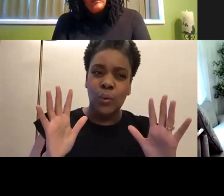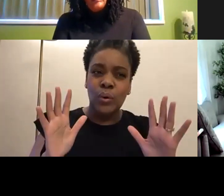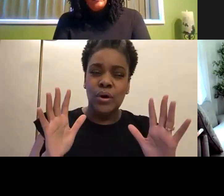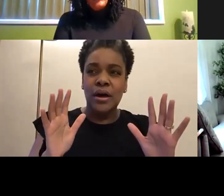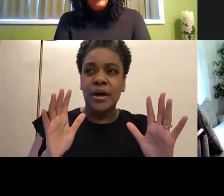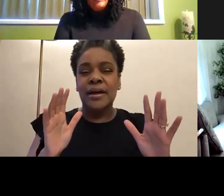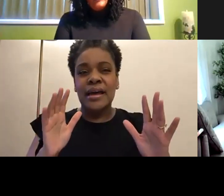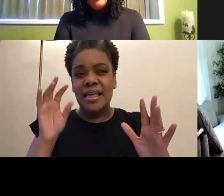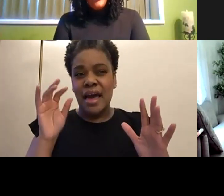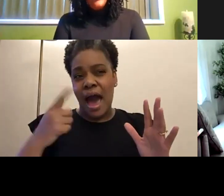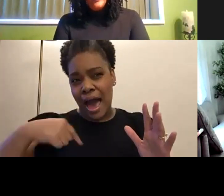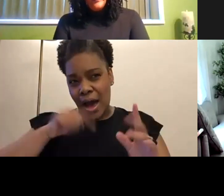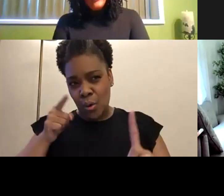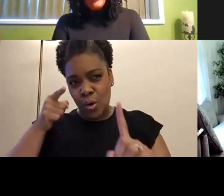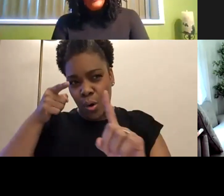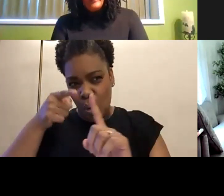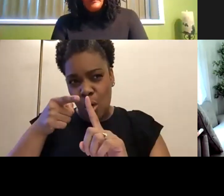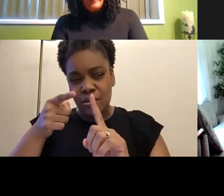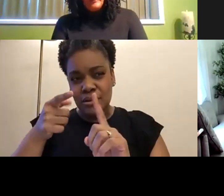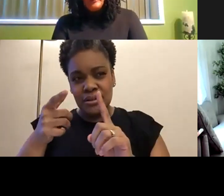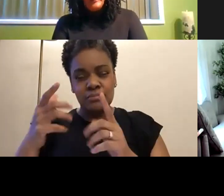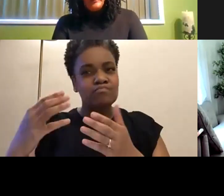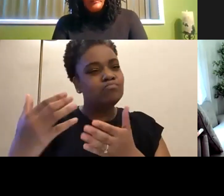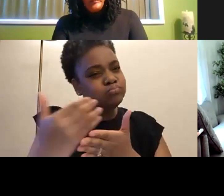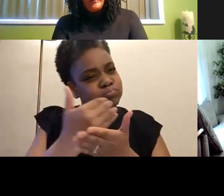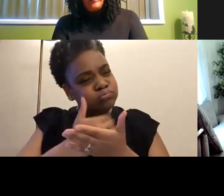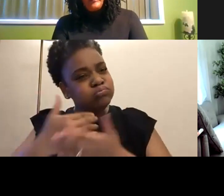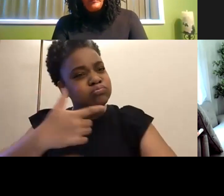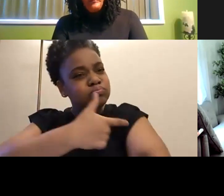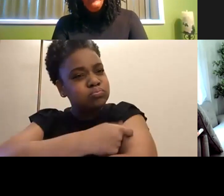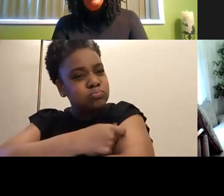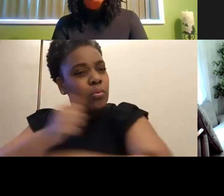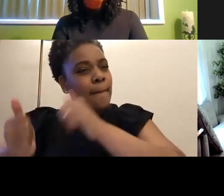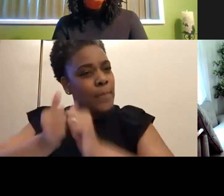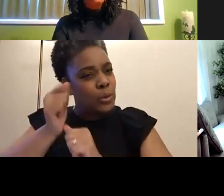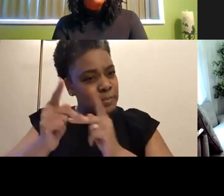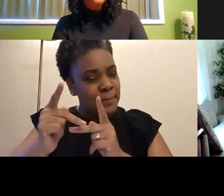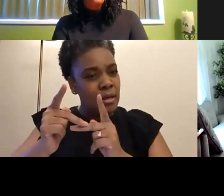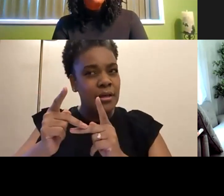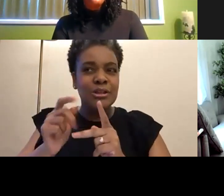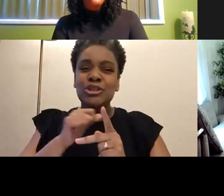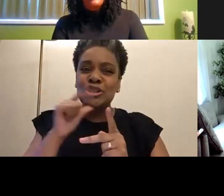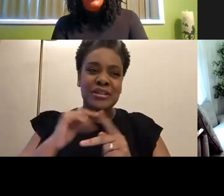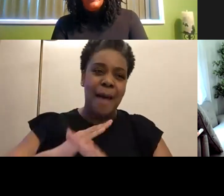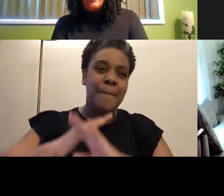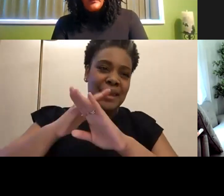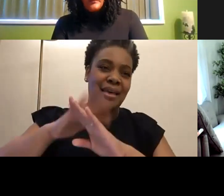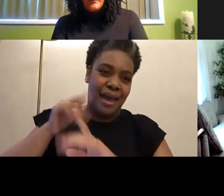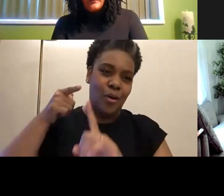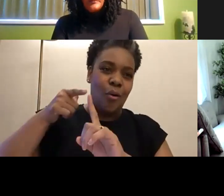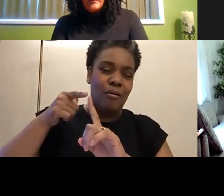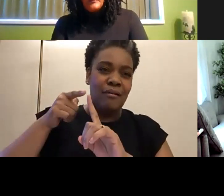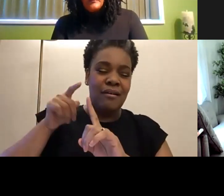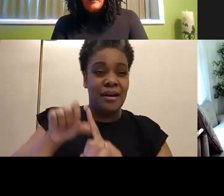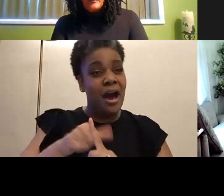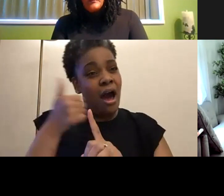affect our goals of vaccinating the majority of people by the summer months in the United States. Now, there are a lot of other implications